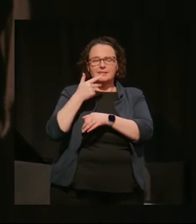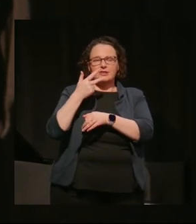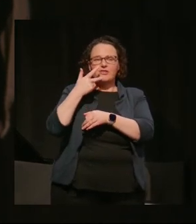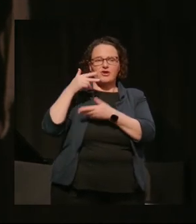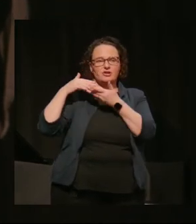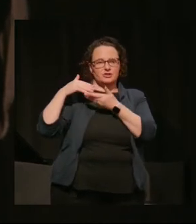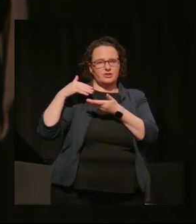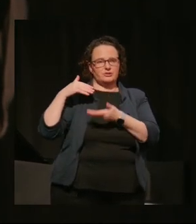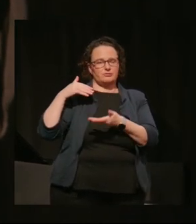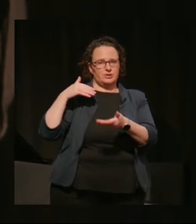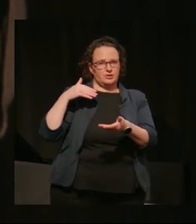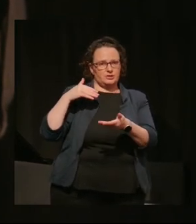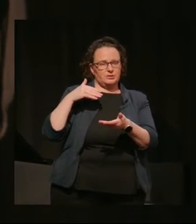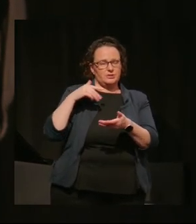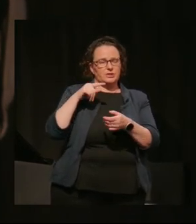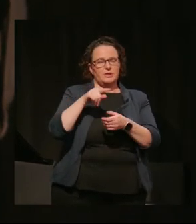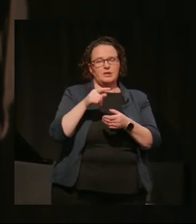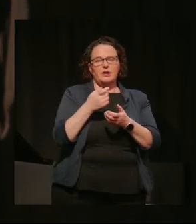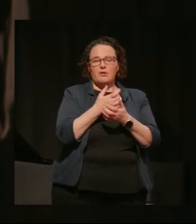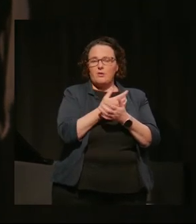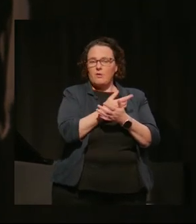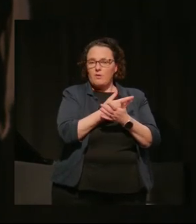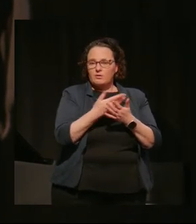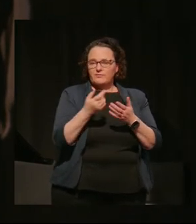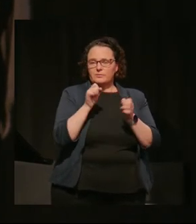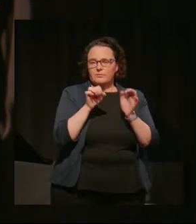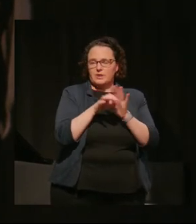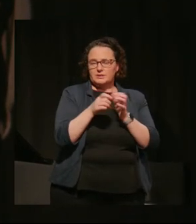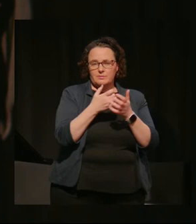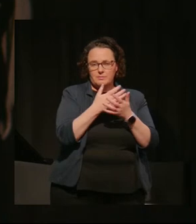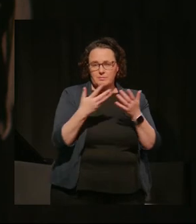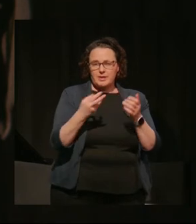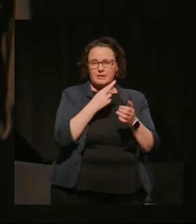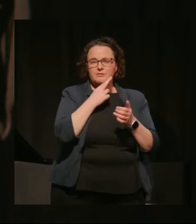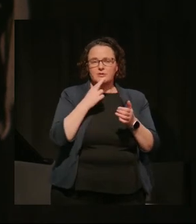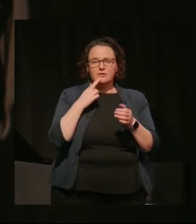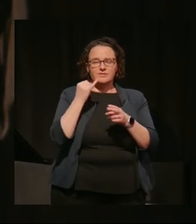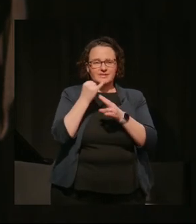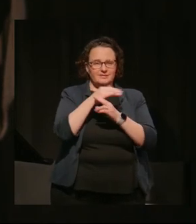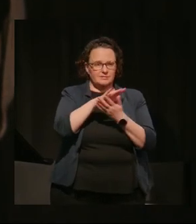All of them lost countless members of their families in the Holocaust.